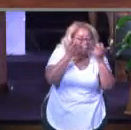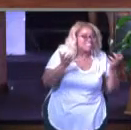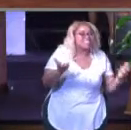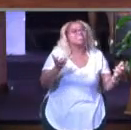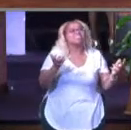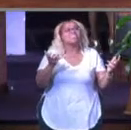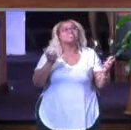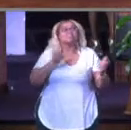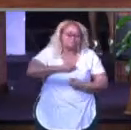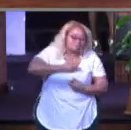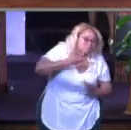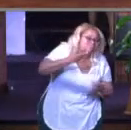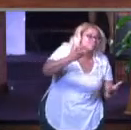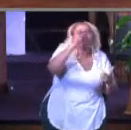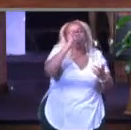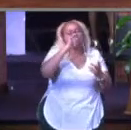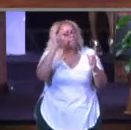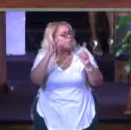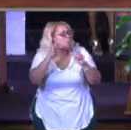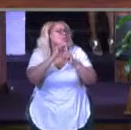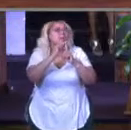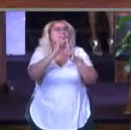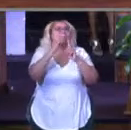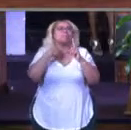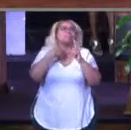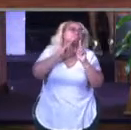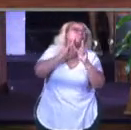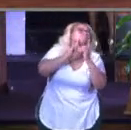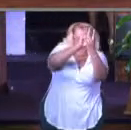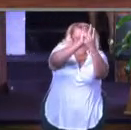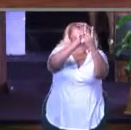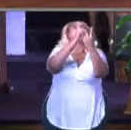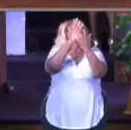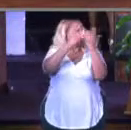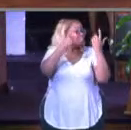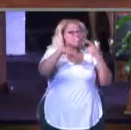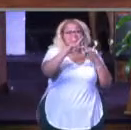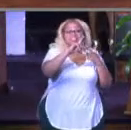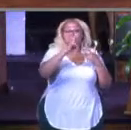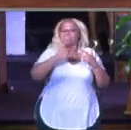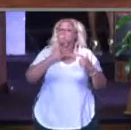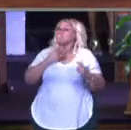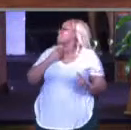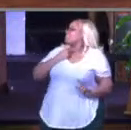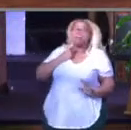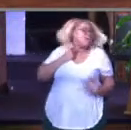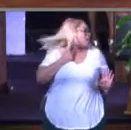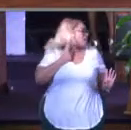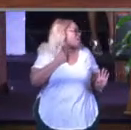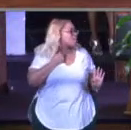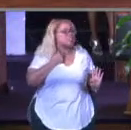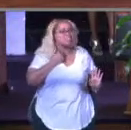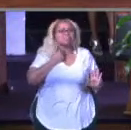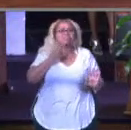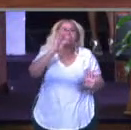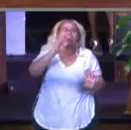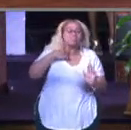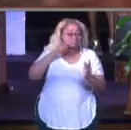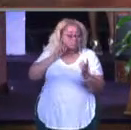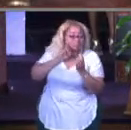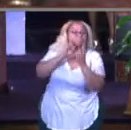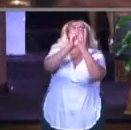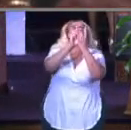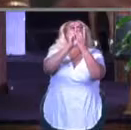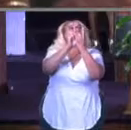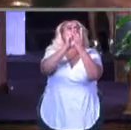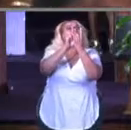to you, oh God, seeking a word from on high. We come to you, oh God, because some of us, we got our backs against the wall. We come to you, God,